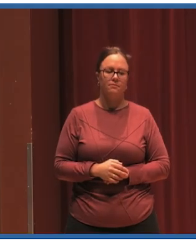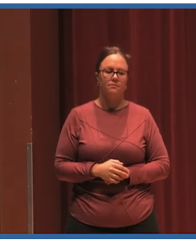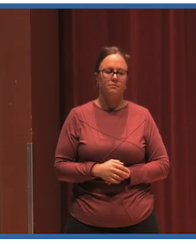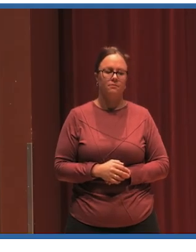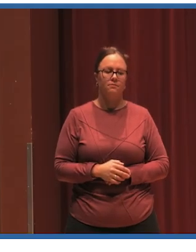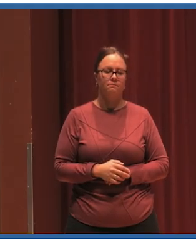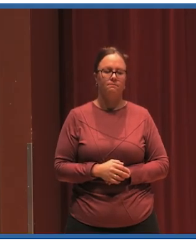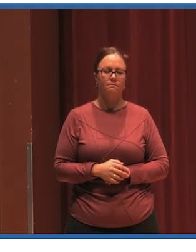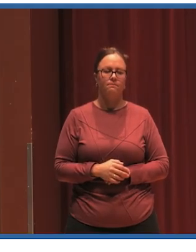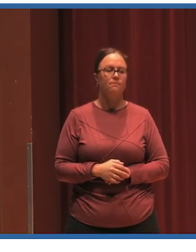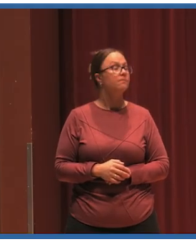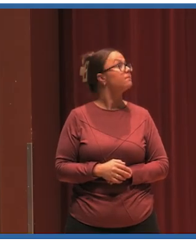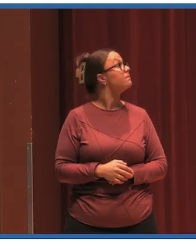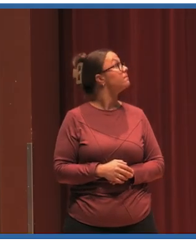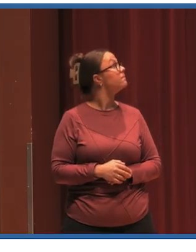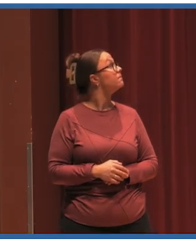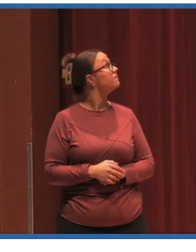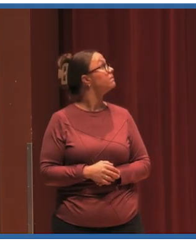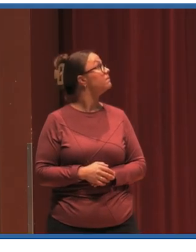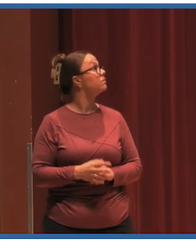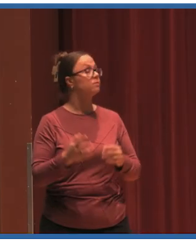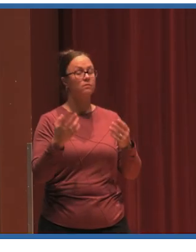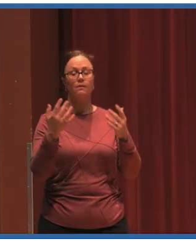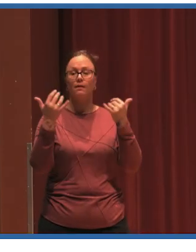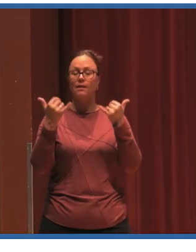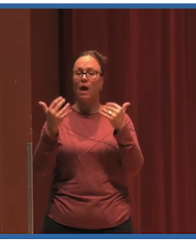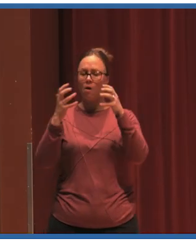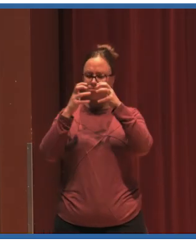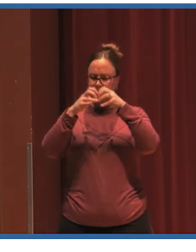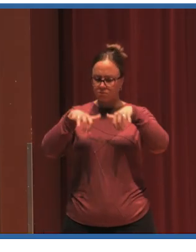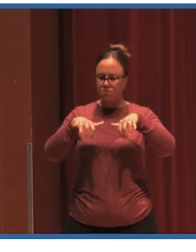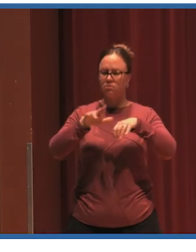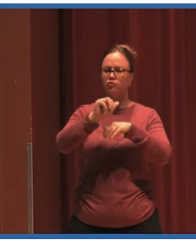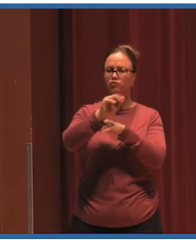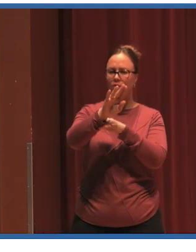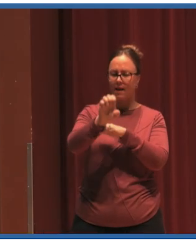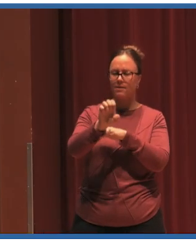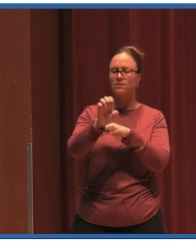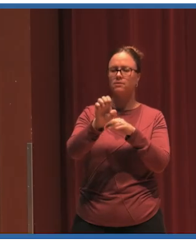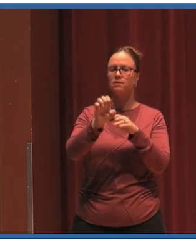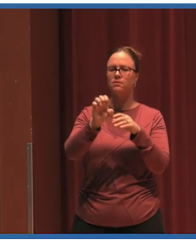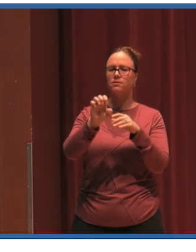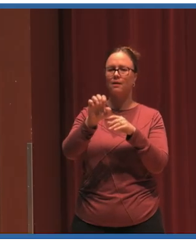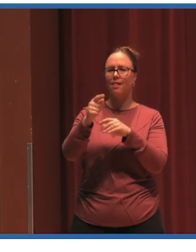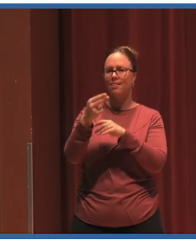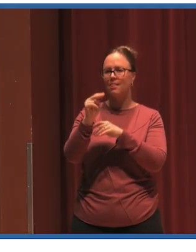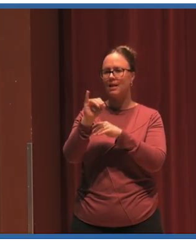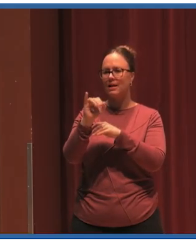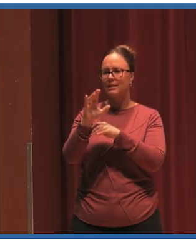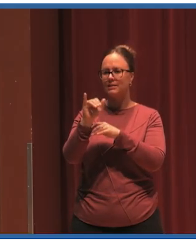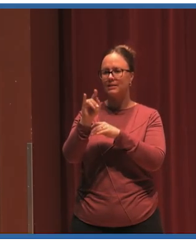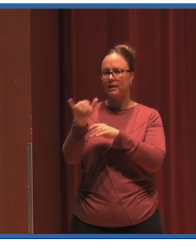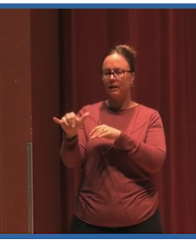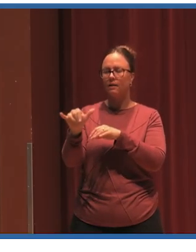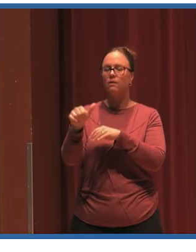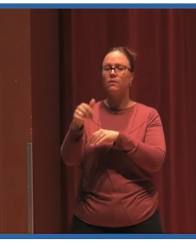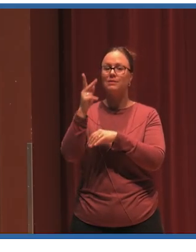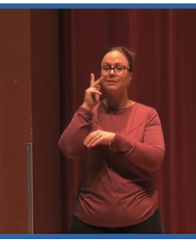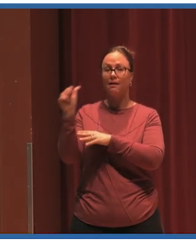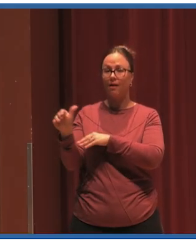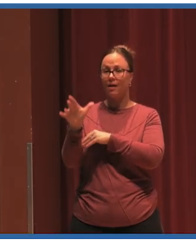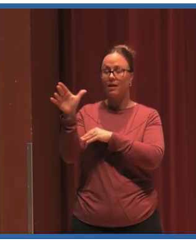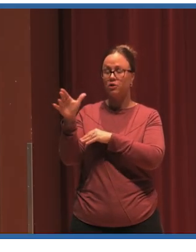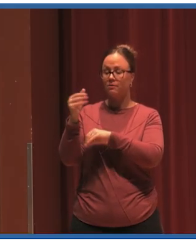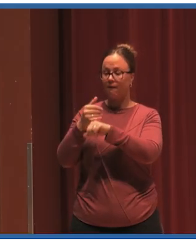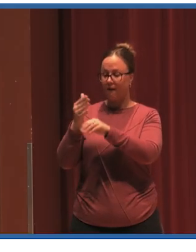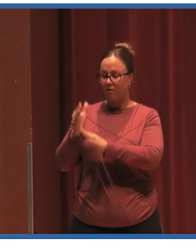We look at this by race and ethnicity. You can see that for Asian Pacific Islanders, this is one where